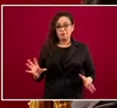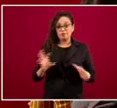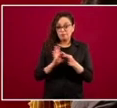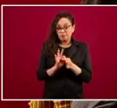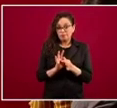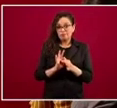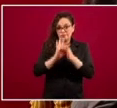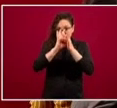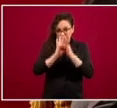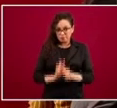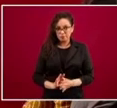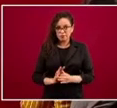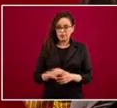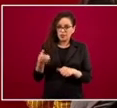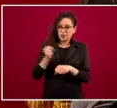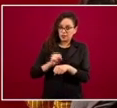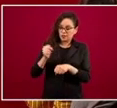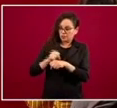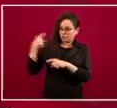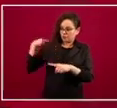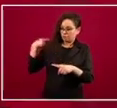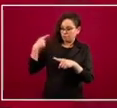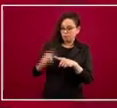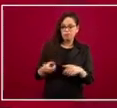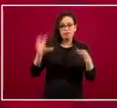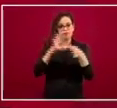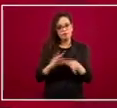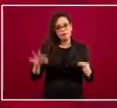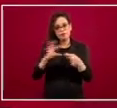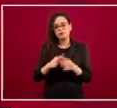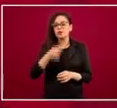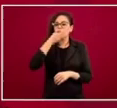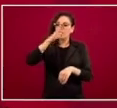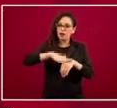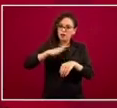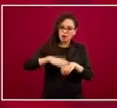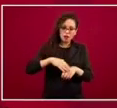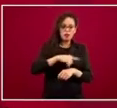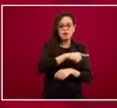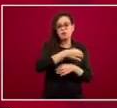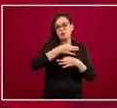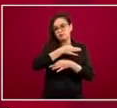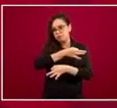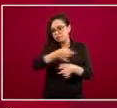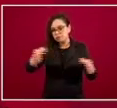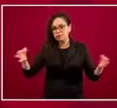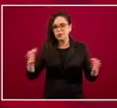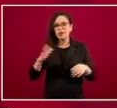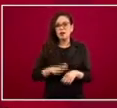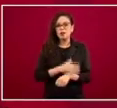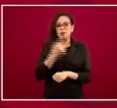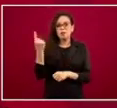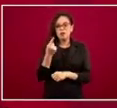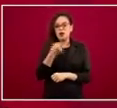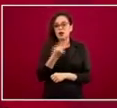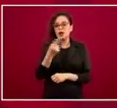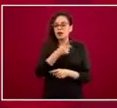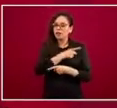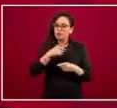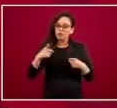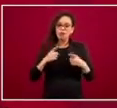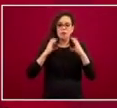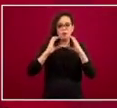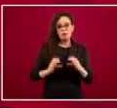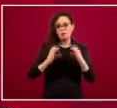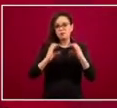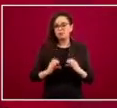on other motivations and that are not quite on the same page as the rest of